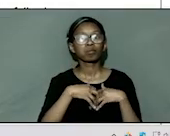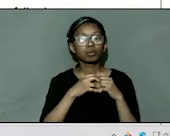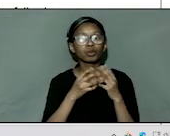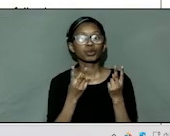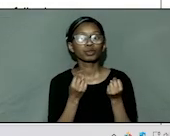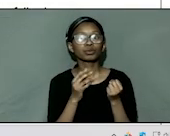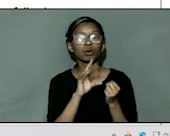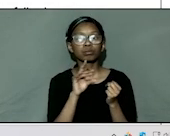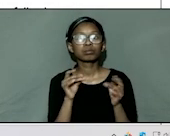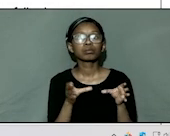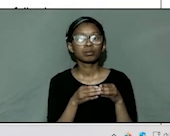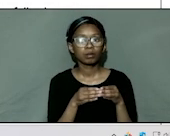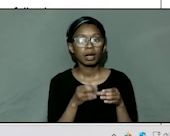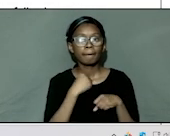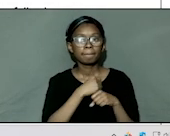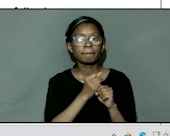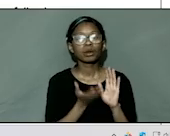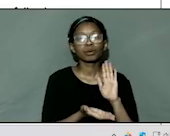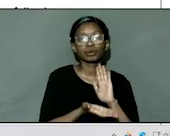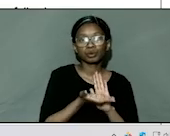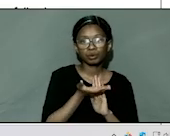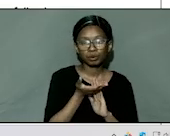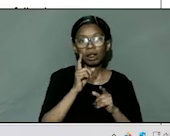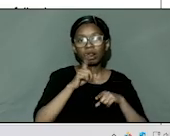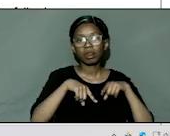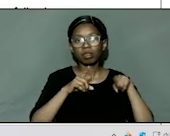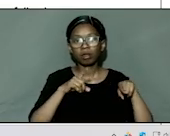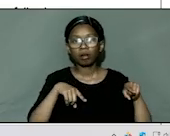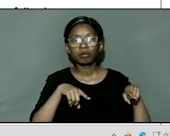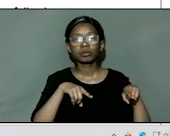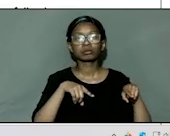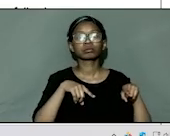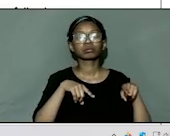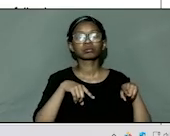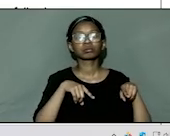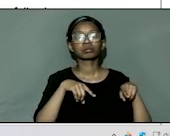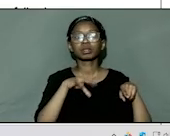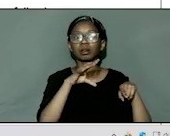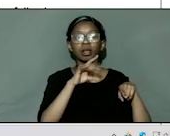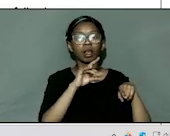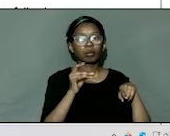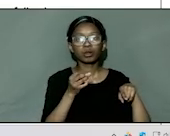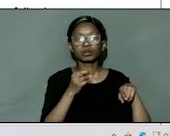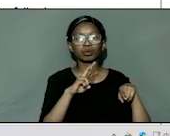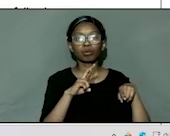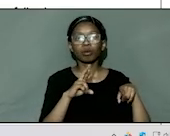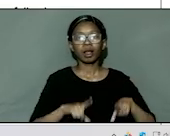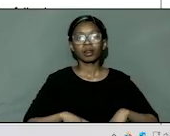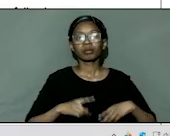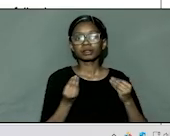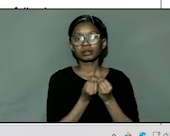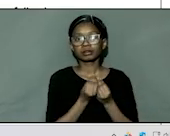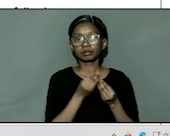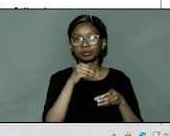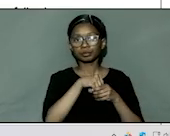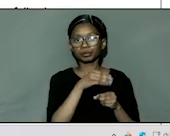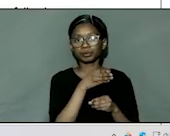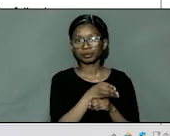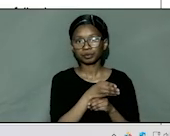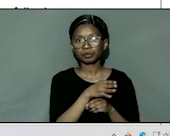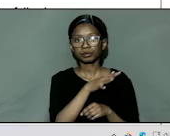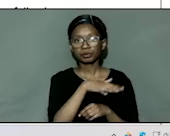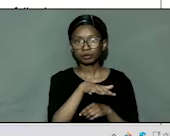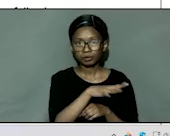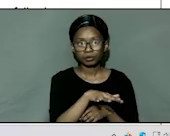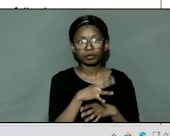to speciation, you must know how to define the term species as